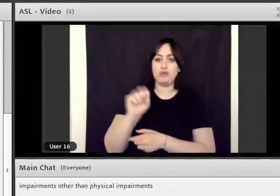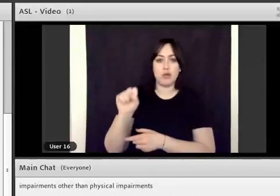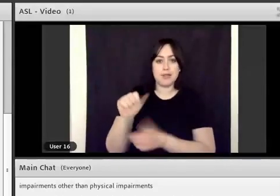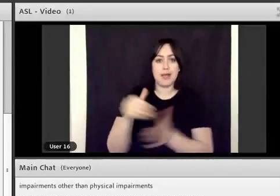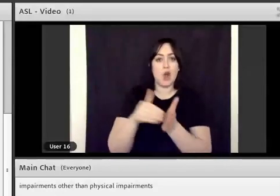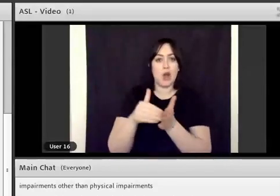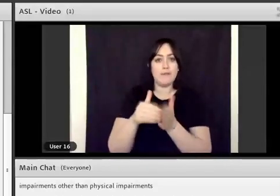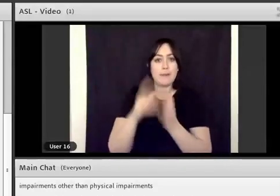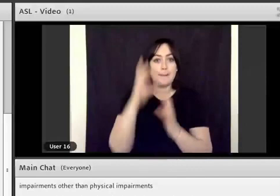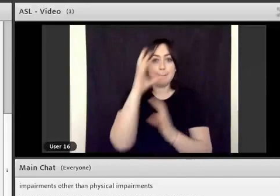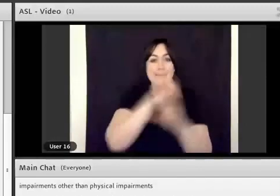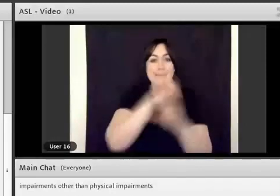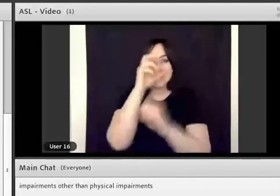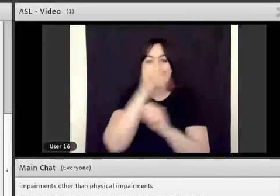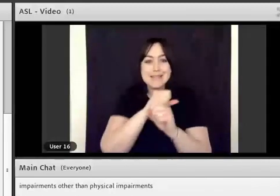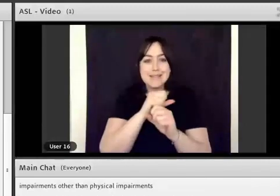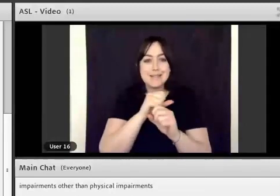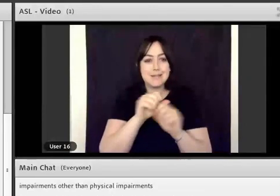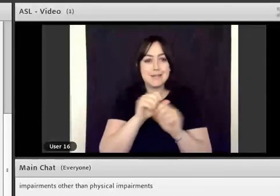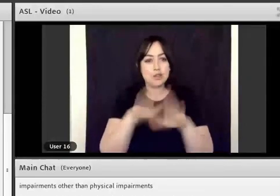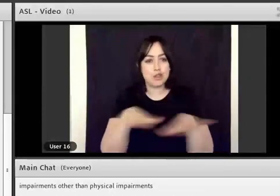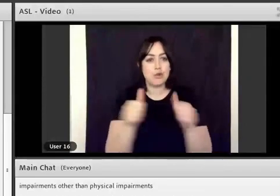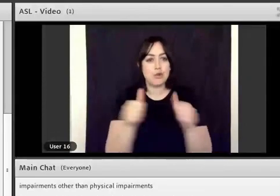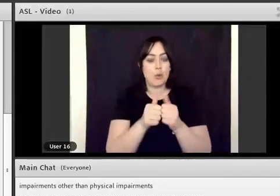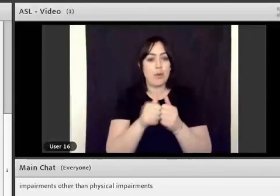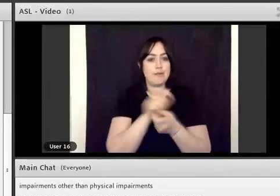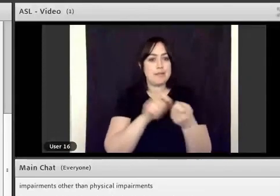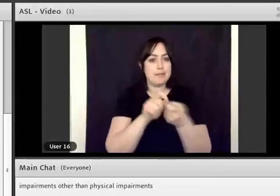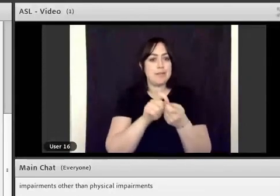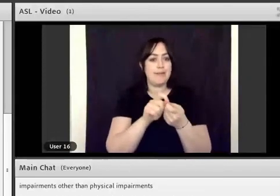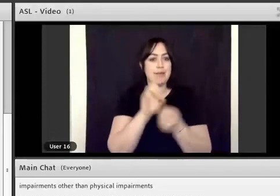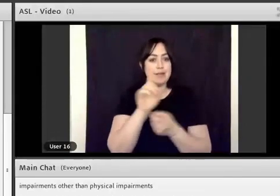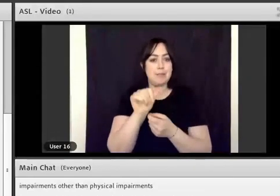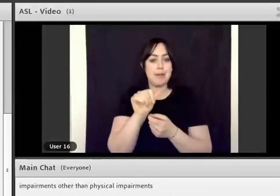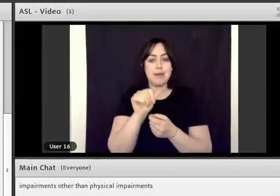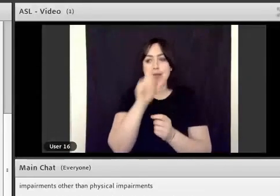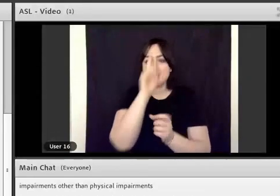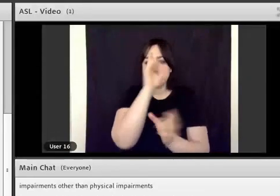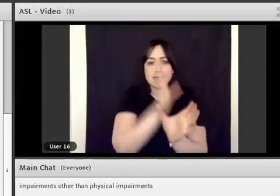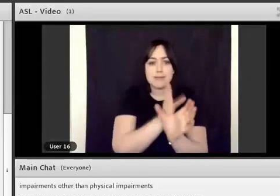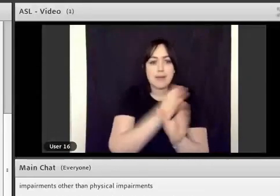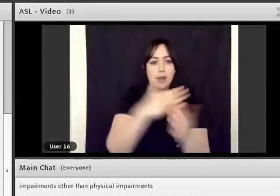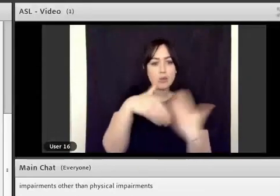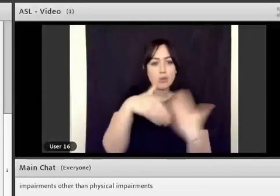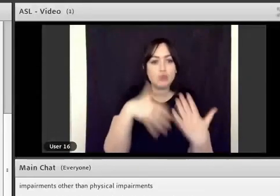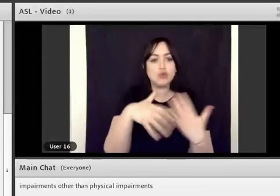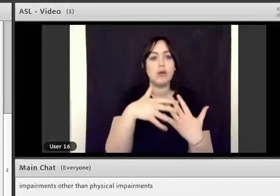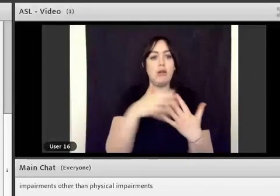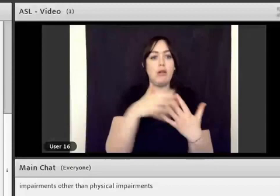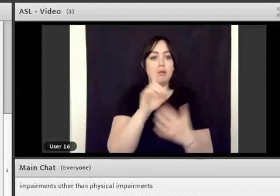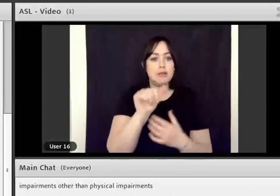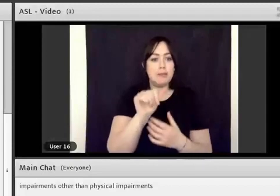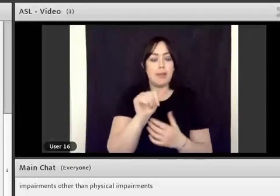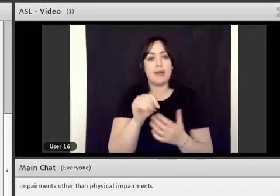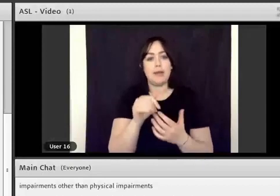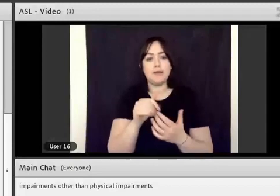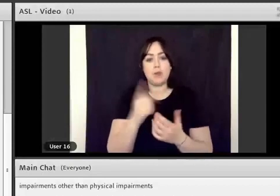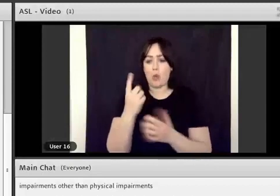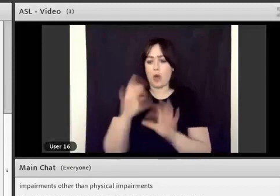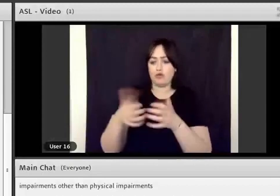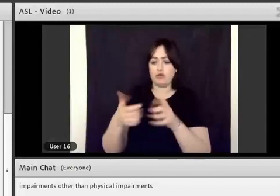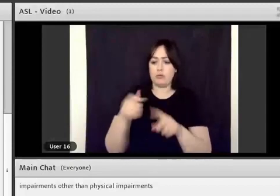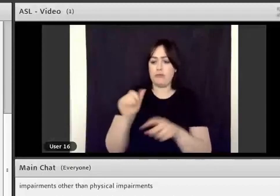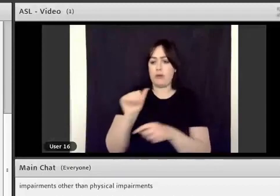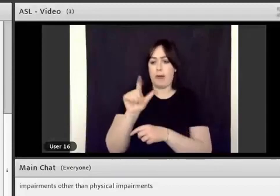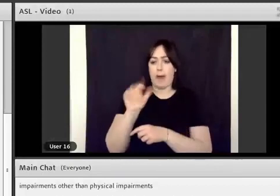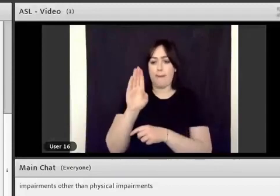have certain types of disabilities, like psychosocial disabilities or learning or developmental disabilities. And actually, there was someone in our group from Albania who said just